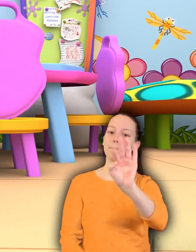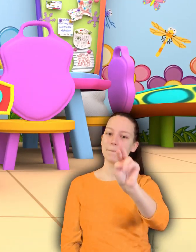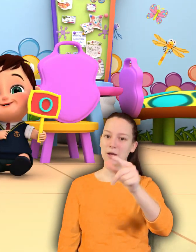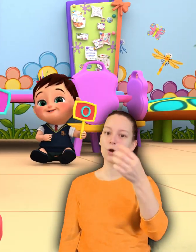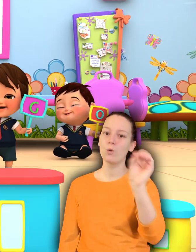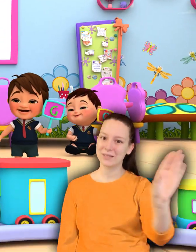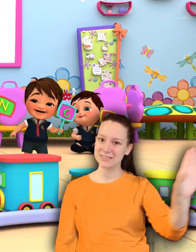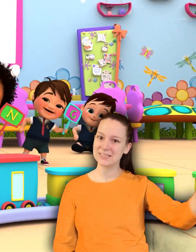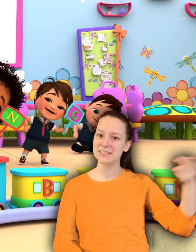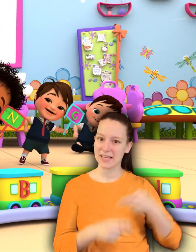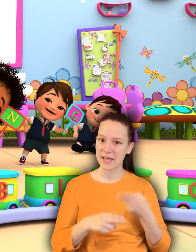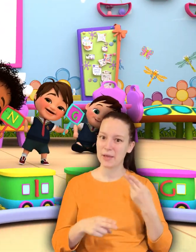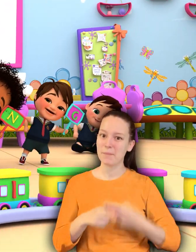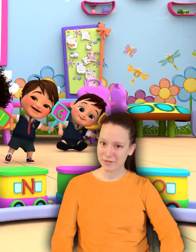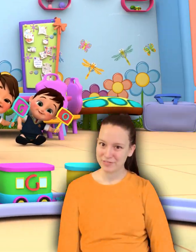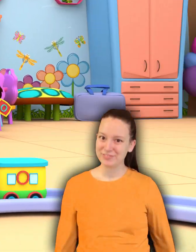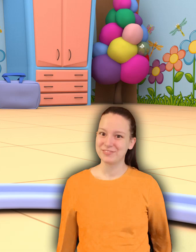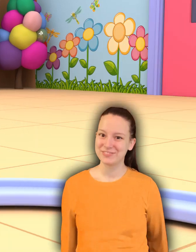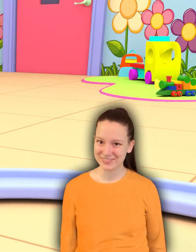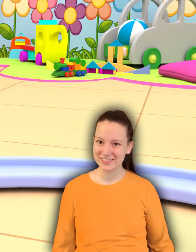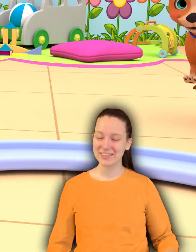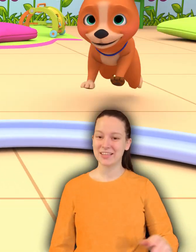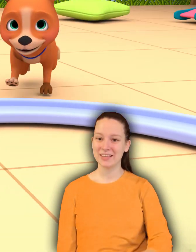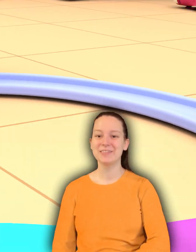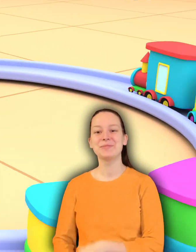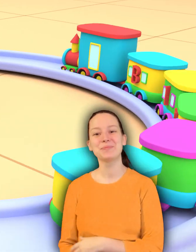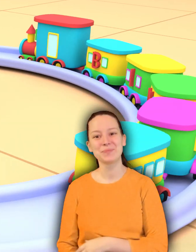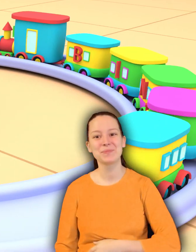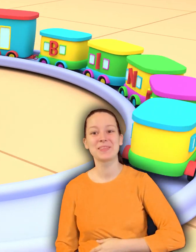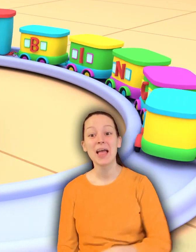and Bingo was his name